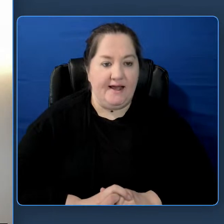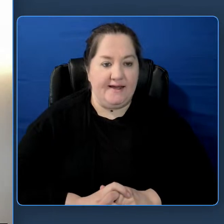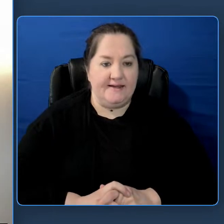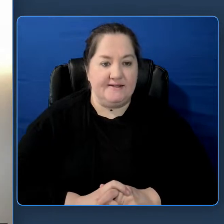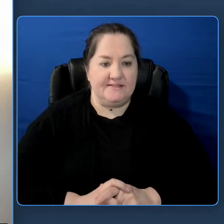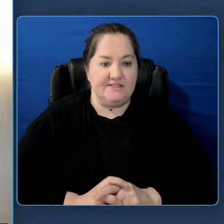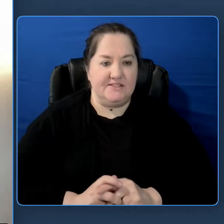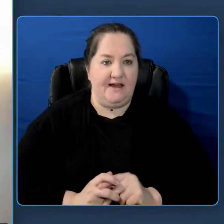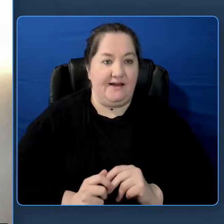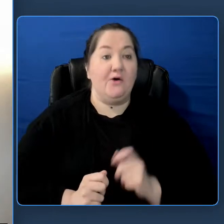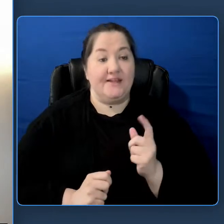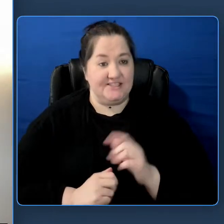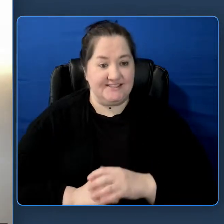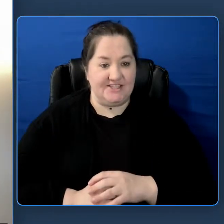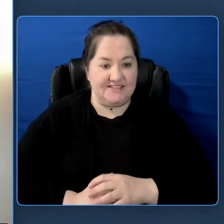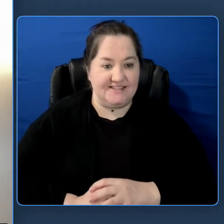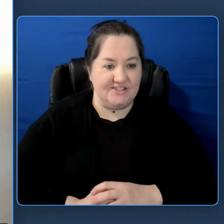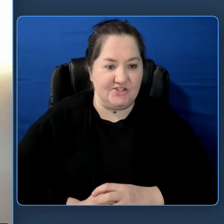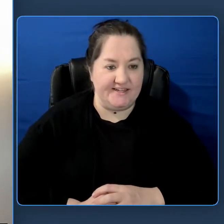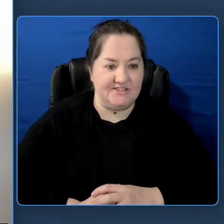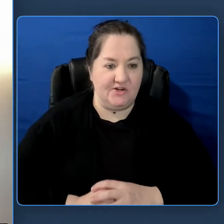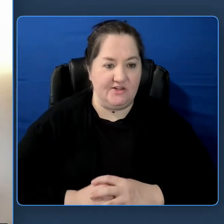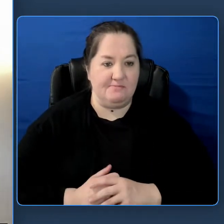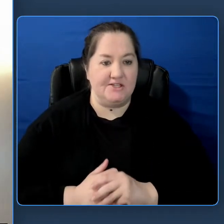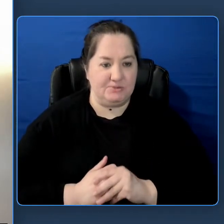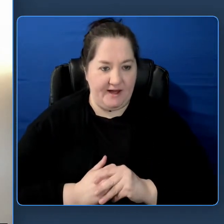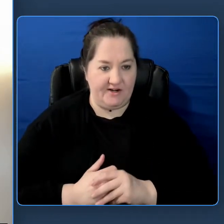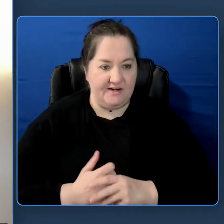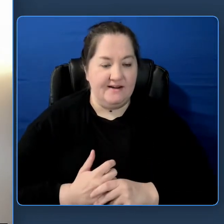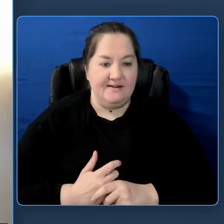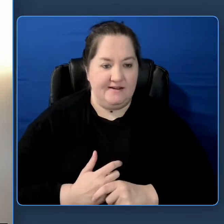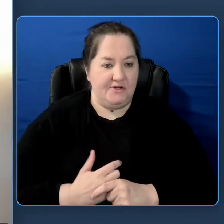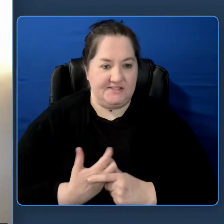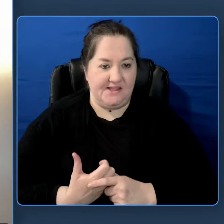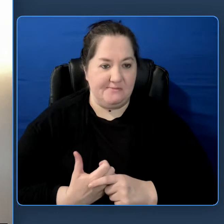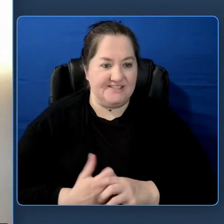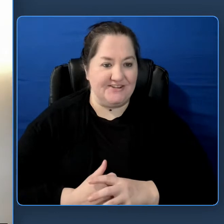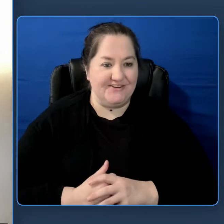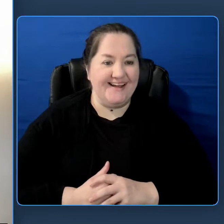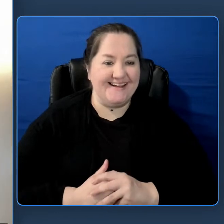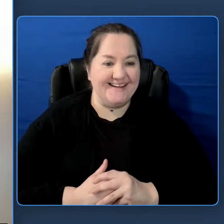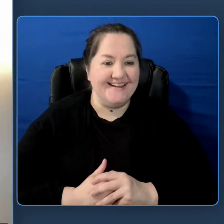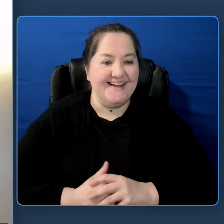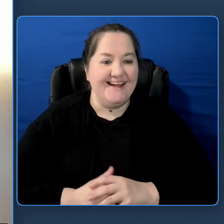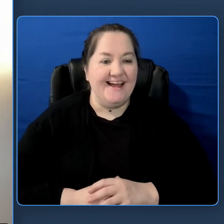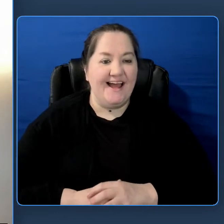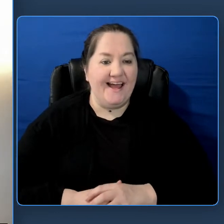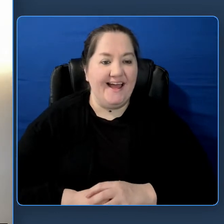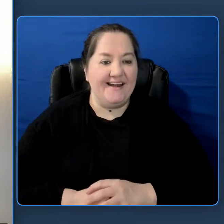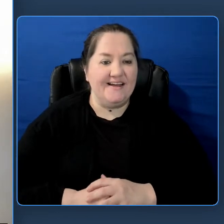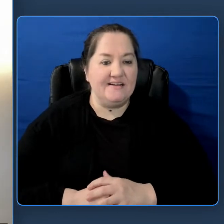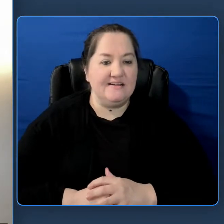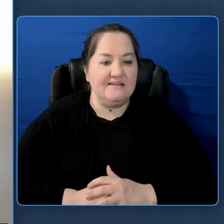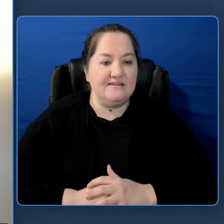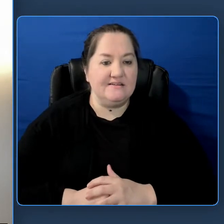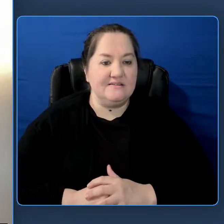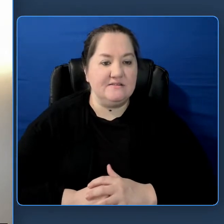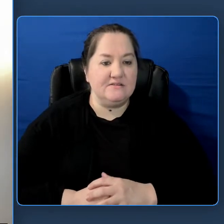interpreter is, they just adjusted their screen, so it looks much better. You'll see them soon.